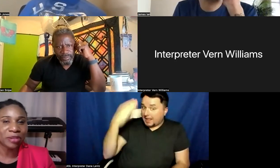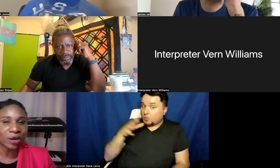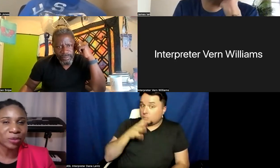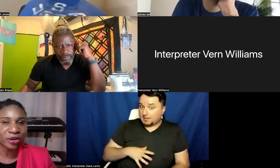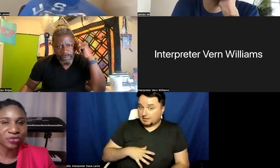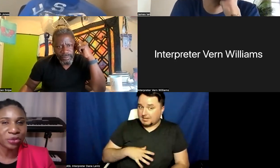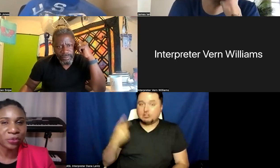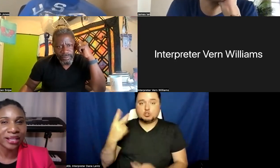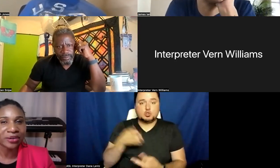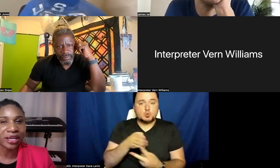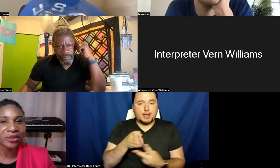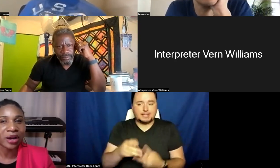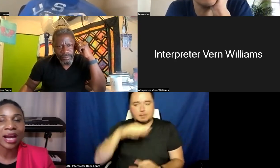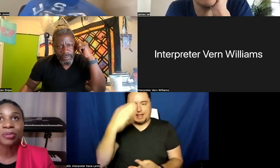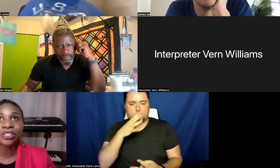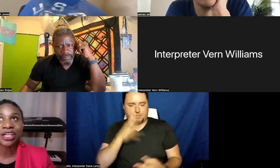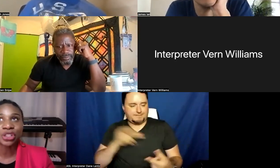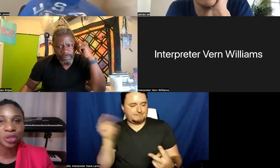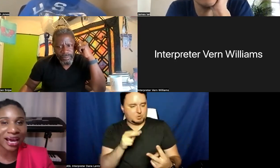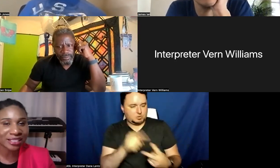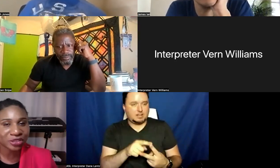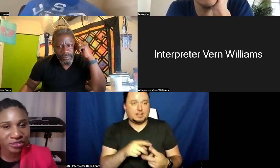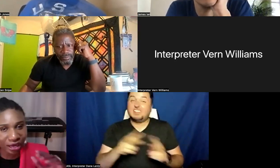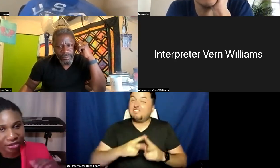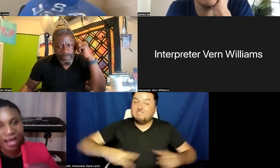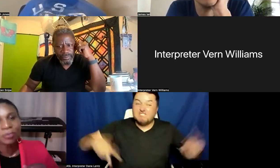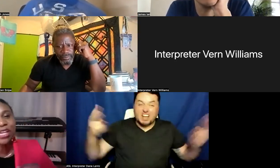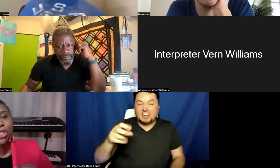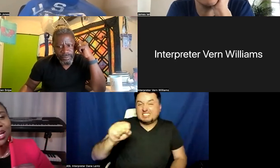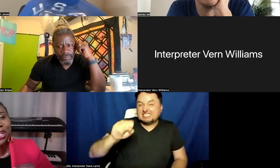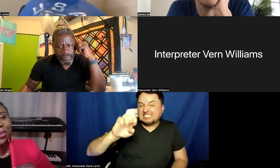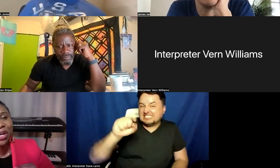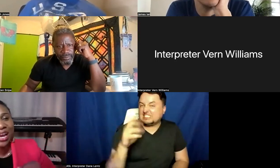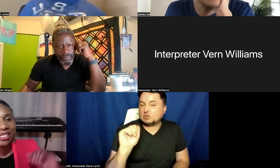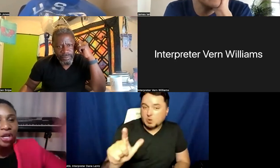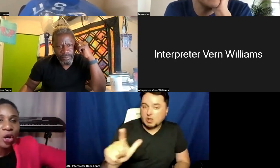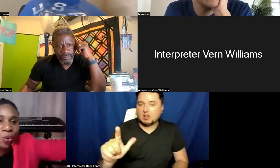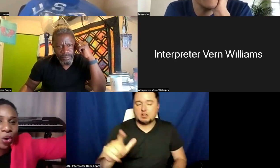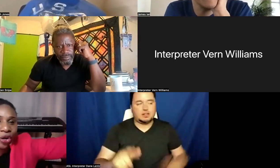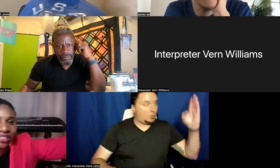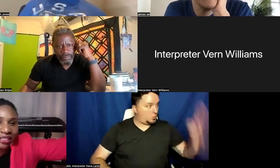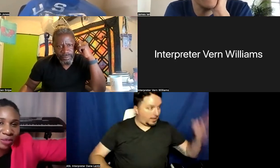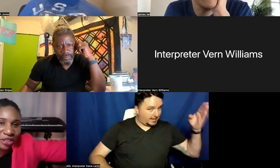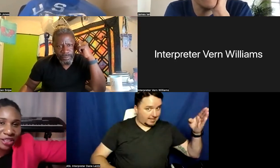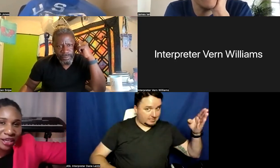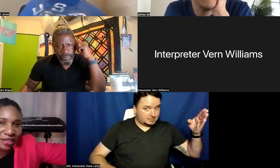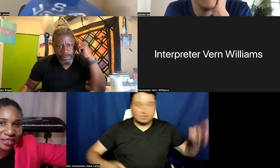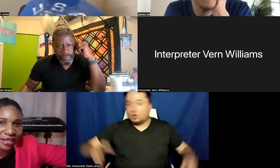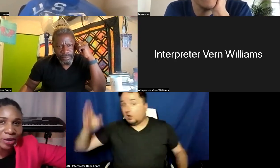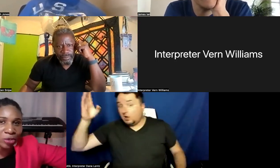that Black women are viewed, right? They're either hypersexualized, there's either hypersexualized on one end, or seen as